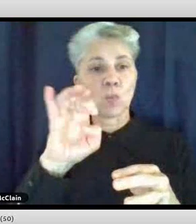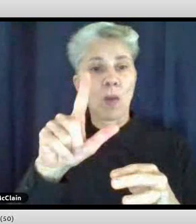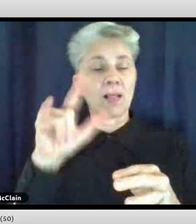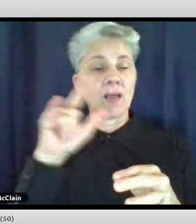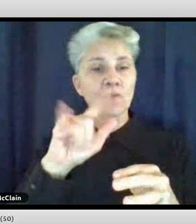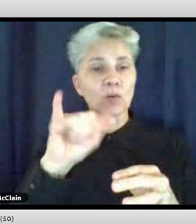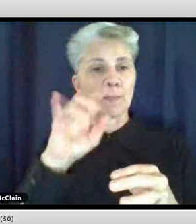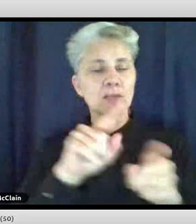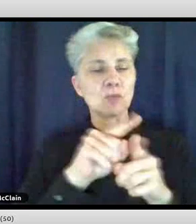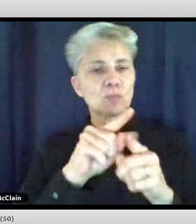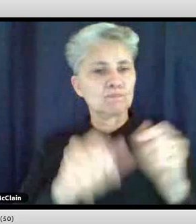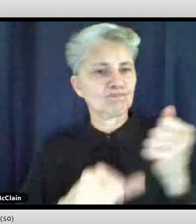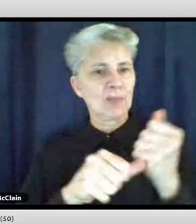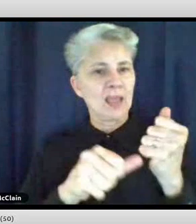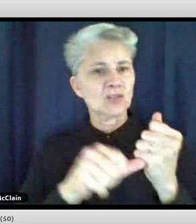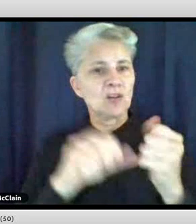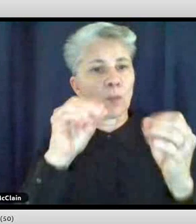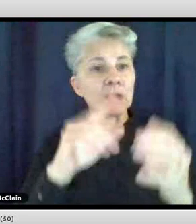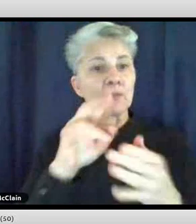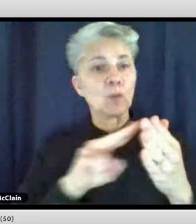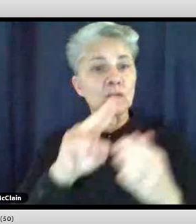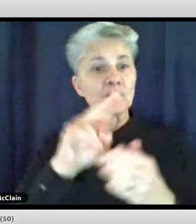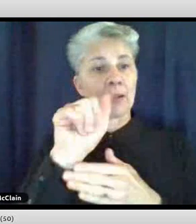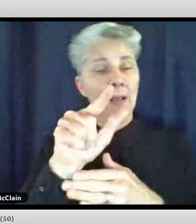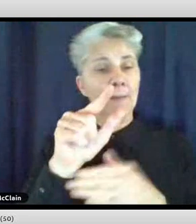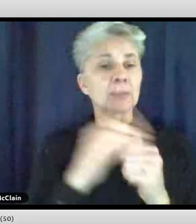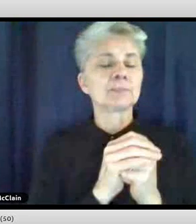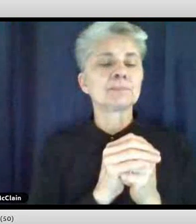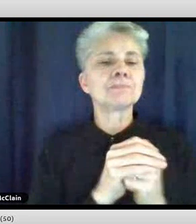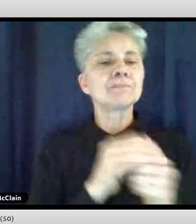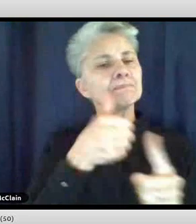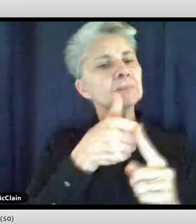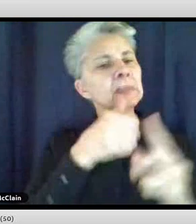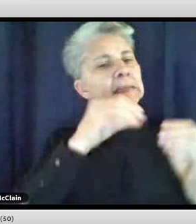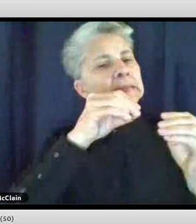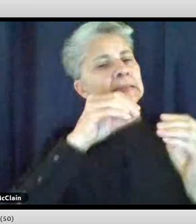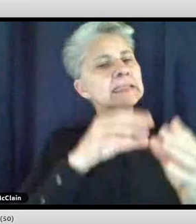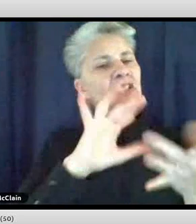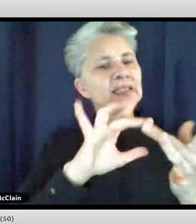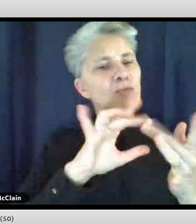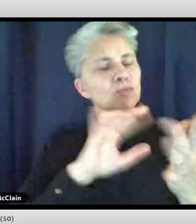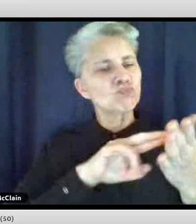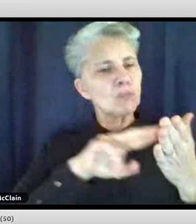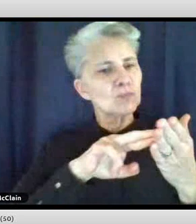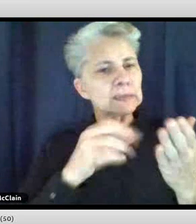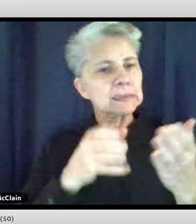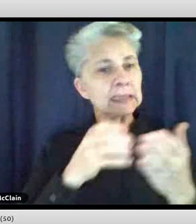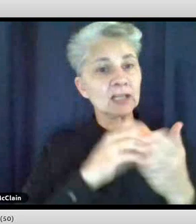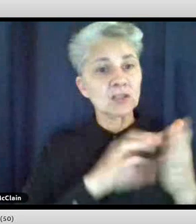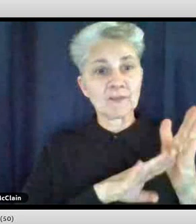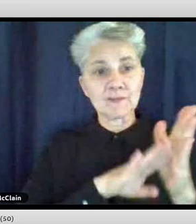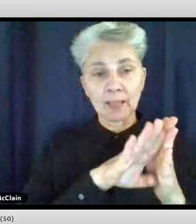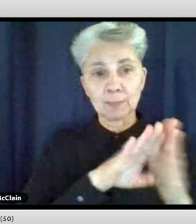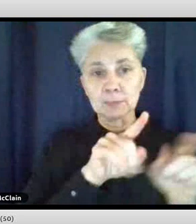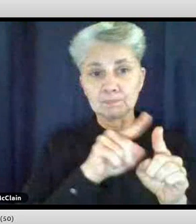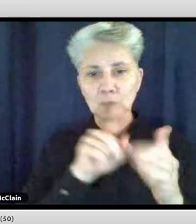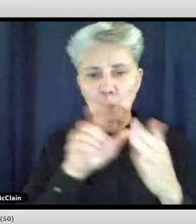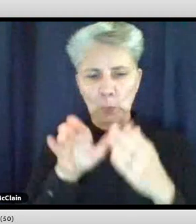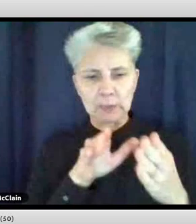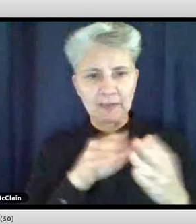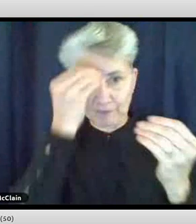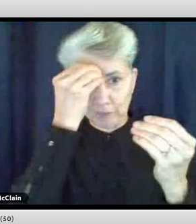presenter today is Dr. Stephanie Rollins. She is a research and writing specialist at the Air University Press at Maxwell